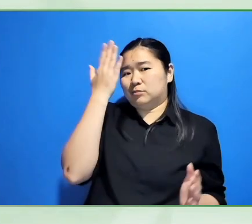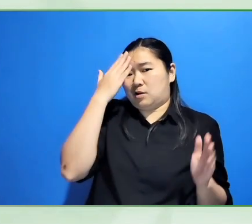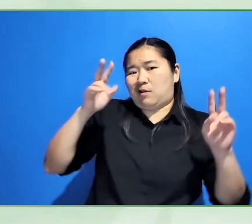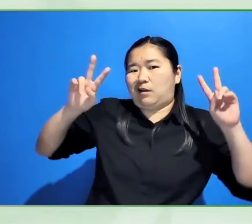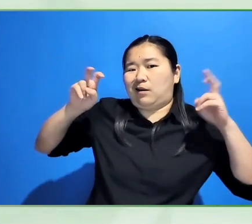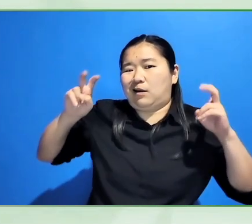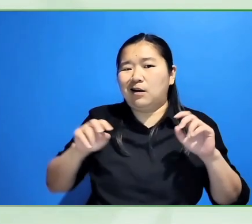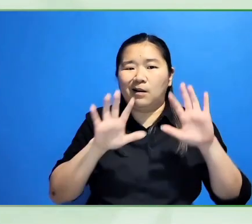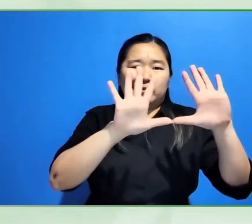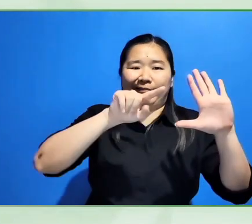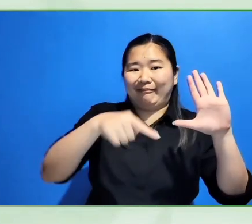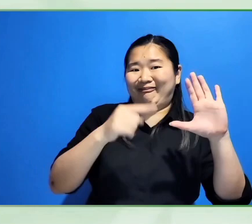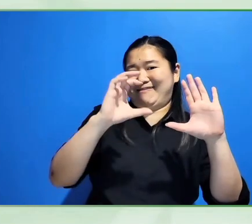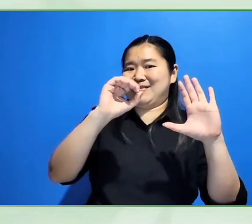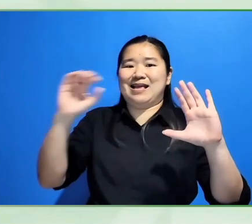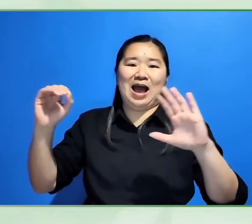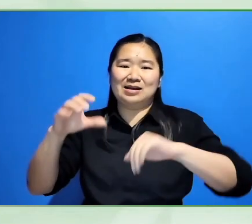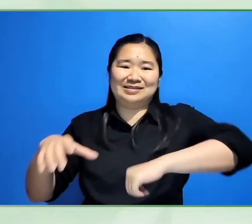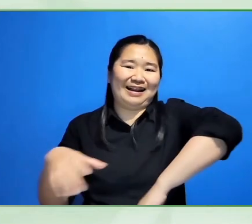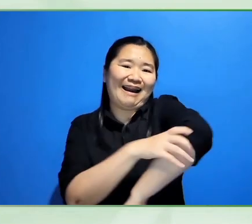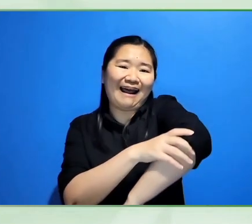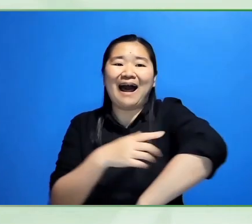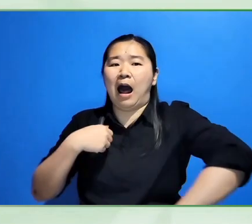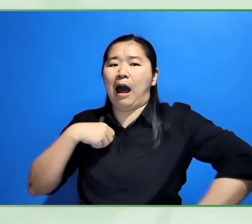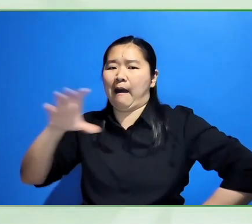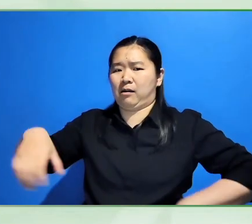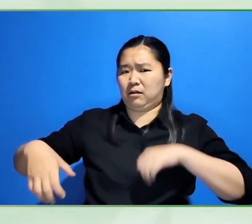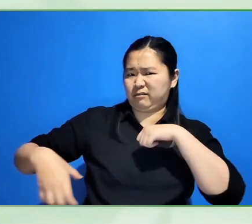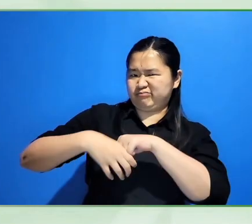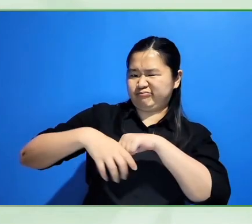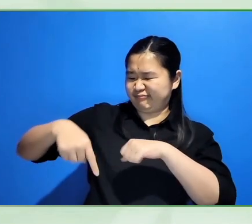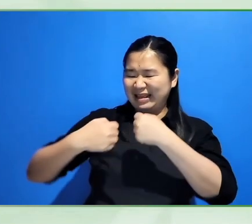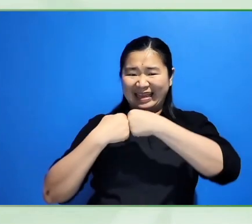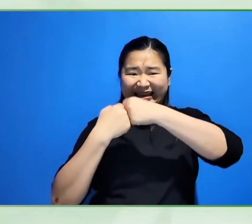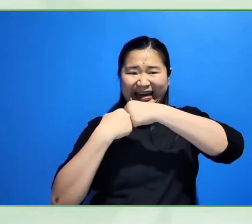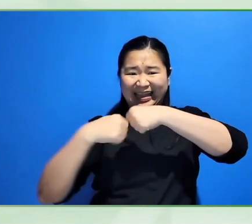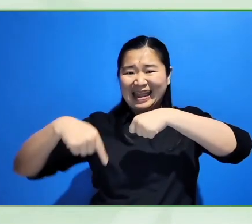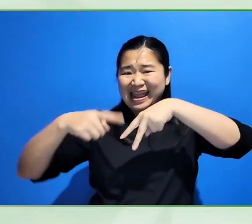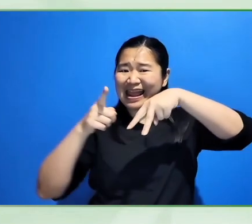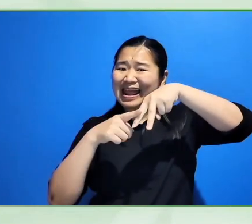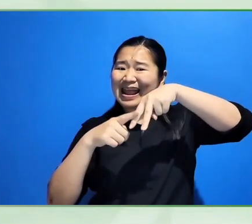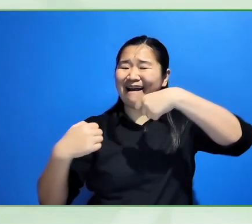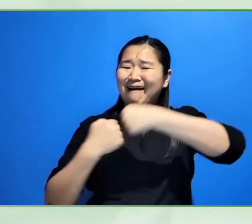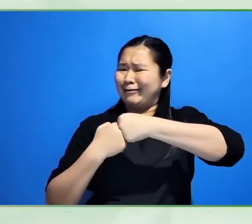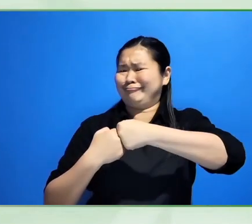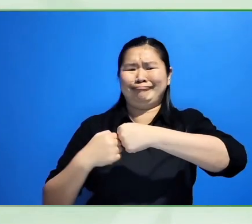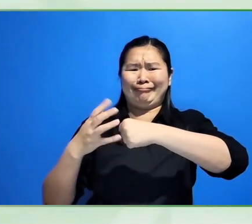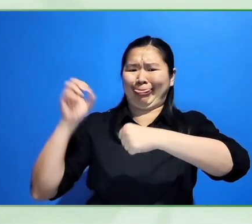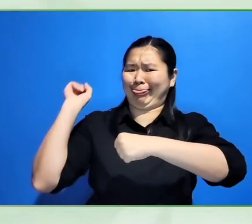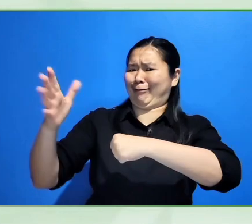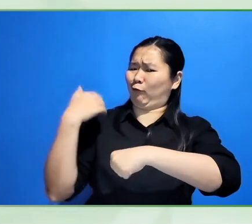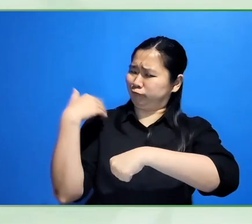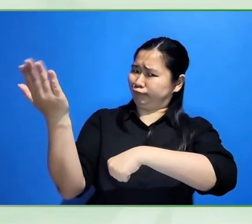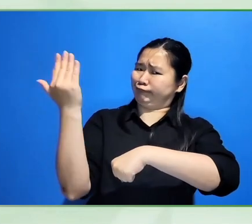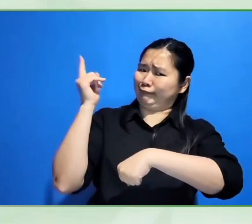value. There's a ton of value to it, a life-changing value. So there is this weird gray market where if you go onto eBay, you